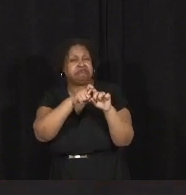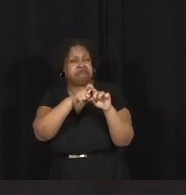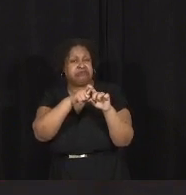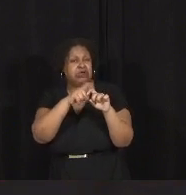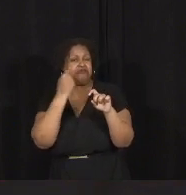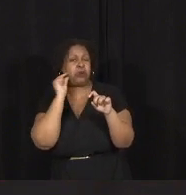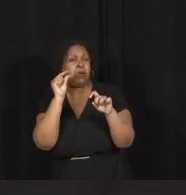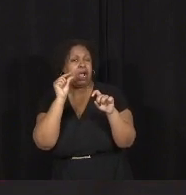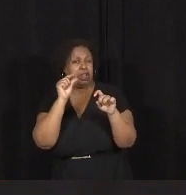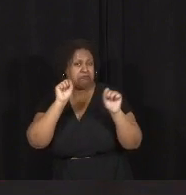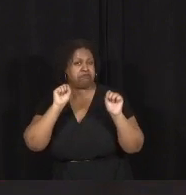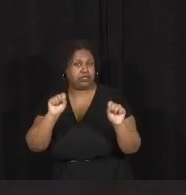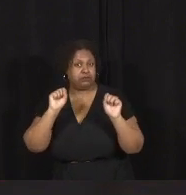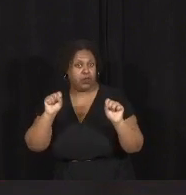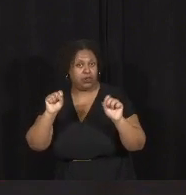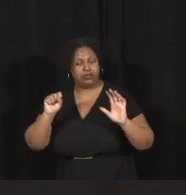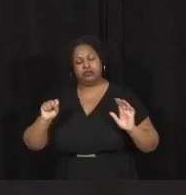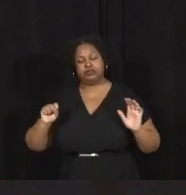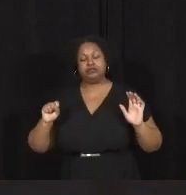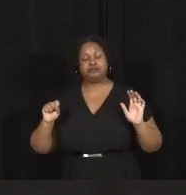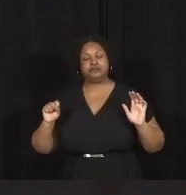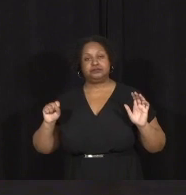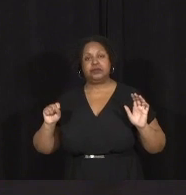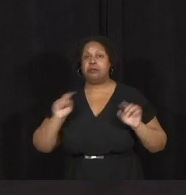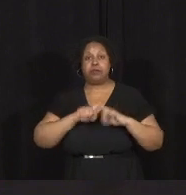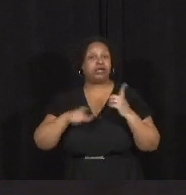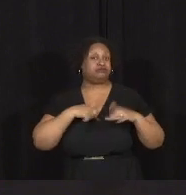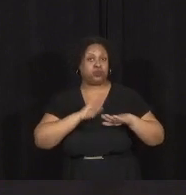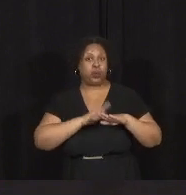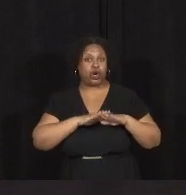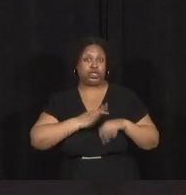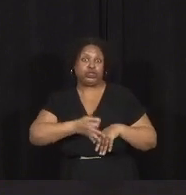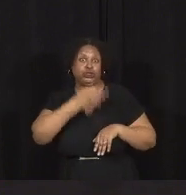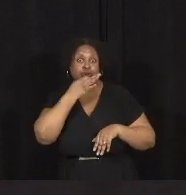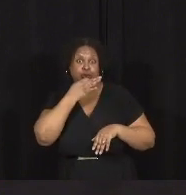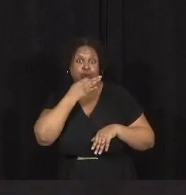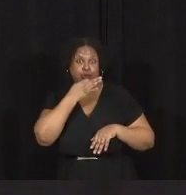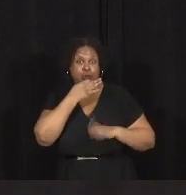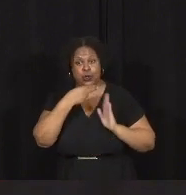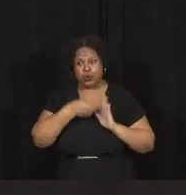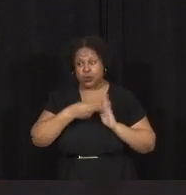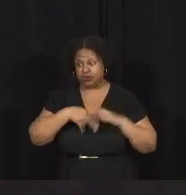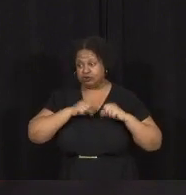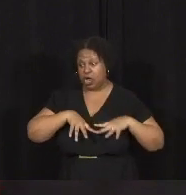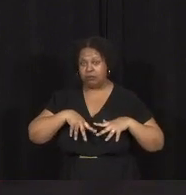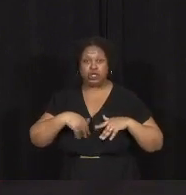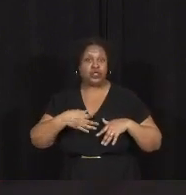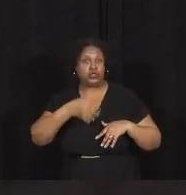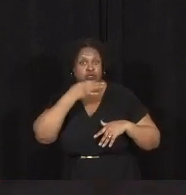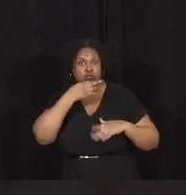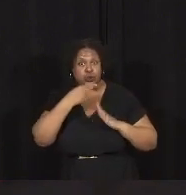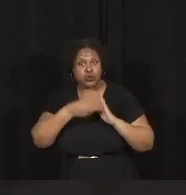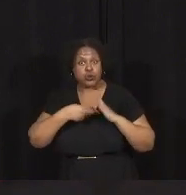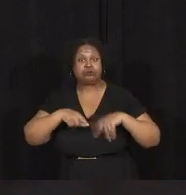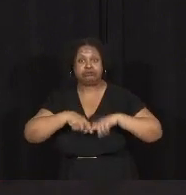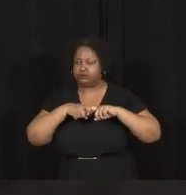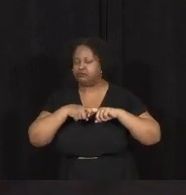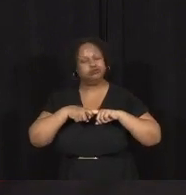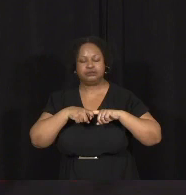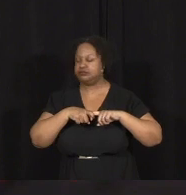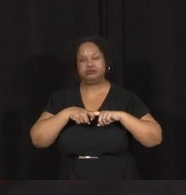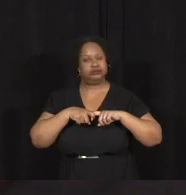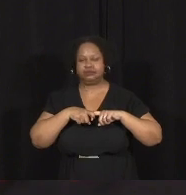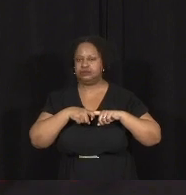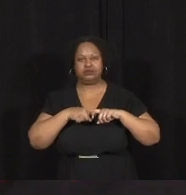say that we are some way off before we could do that. But the time to start thinking about that now is